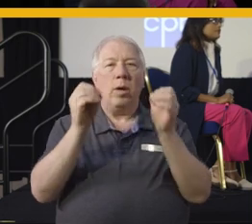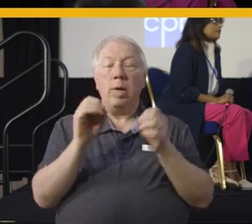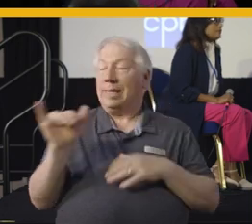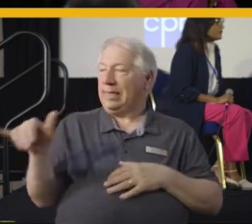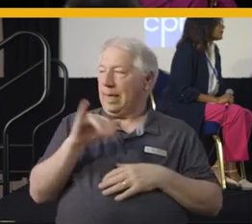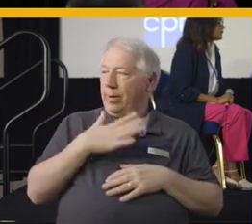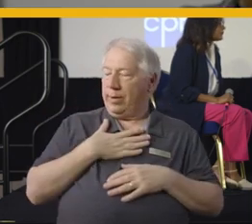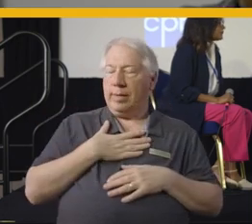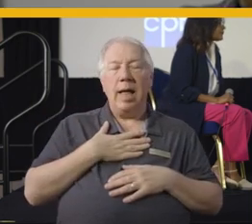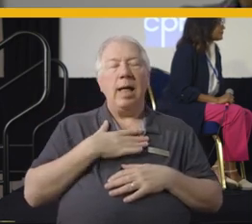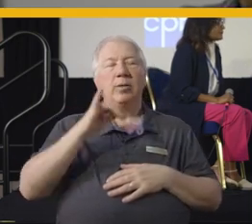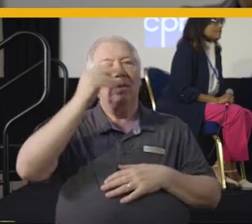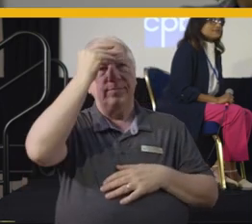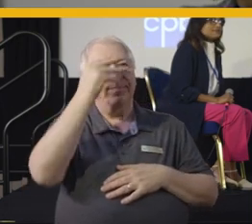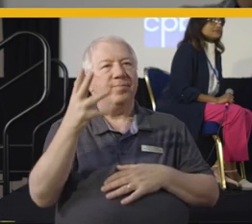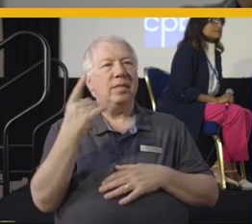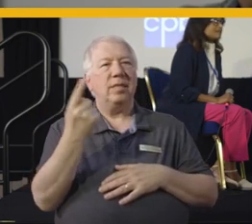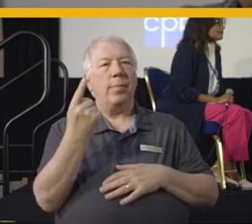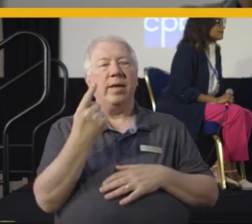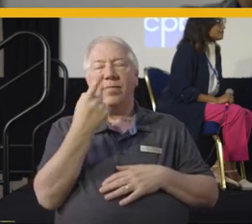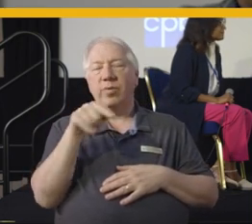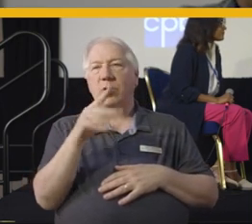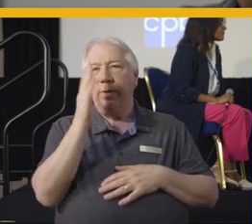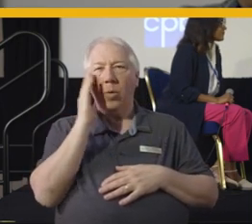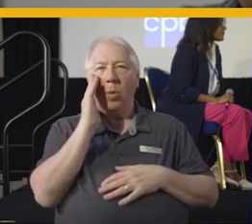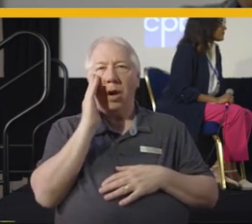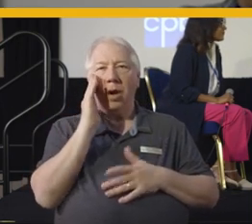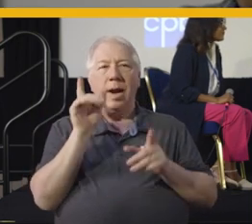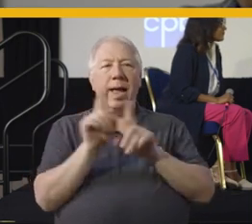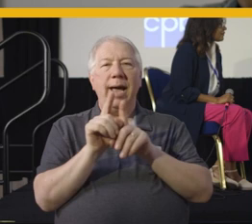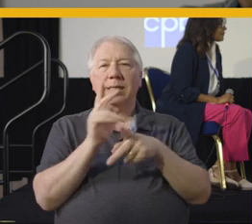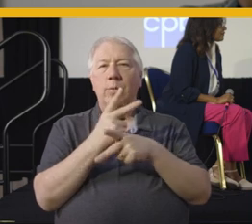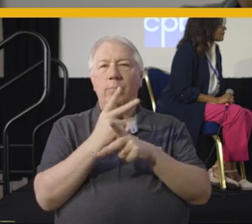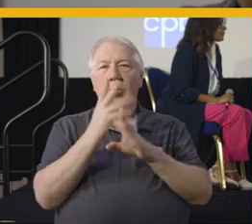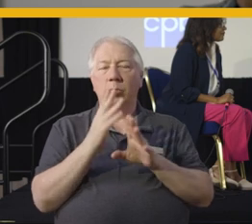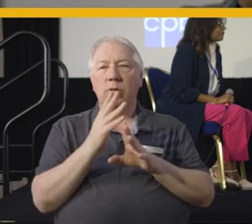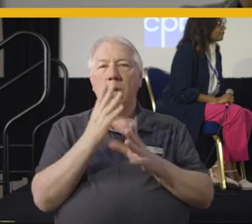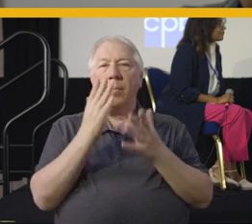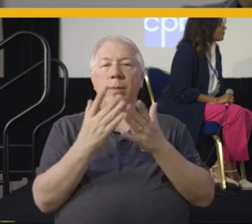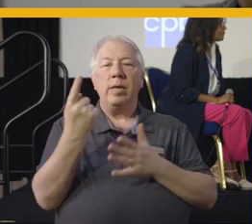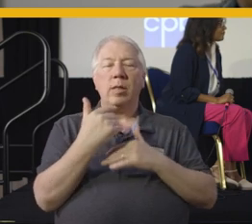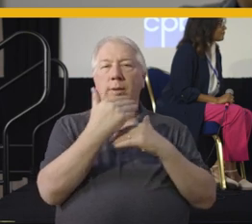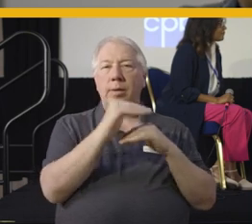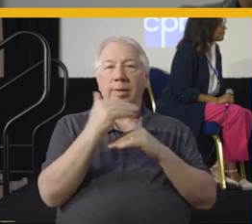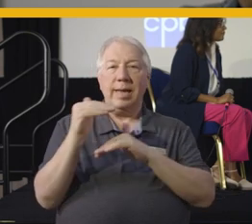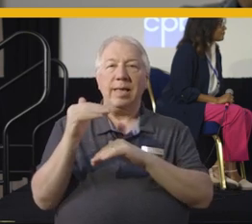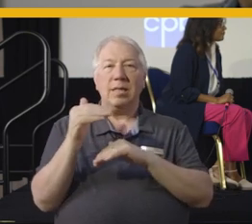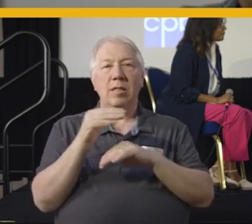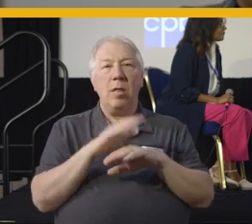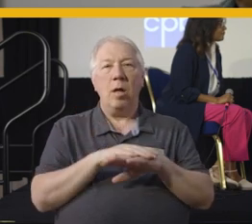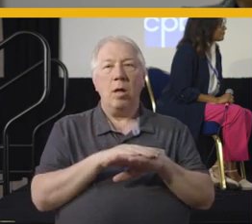content here. On TikTok. So I just as something for you to be aware of as producers, that there may be some limitations on